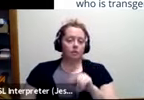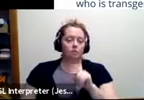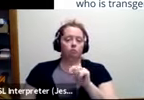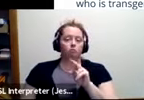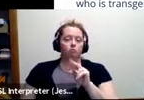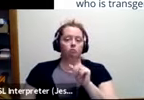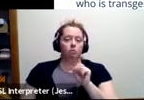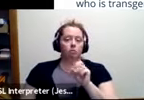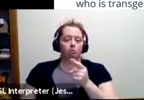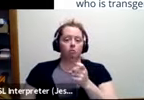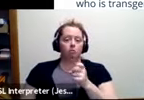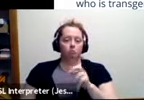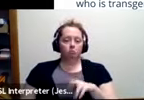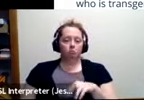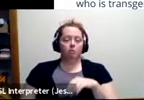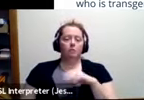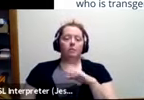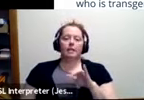gender identities.